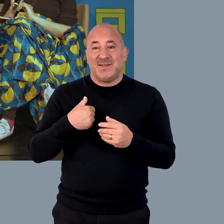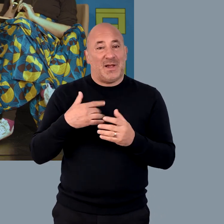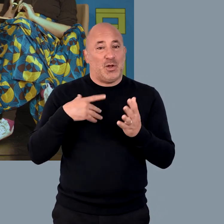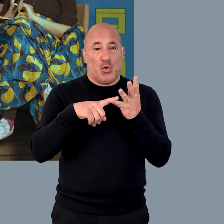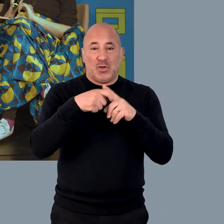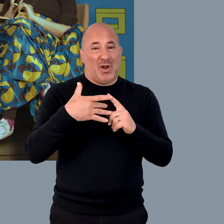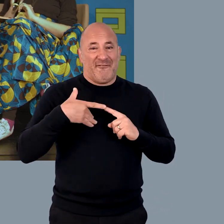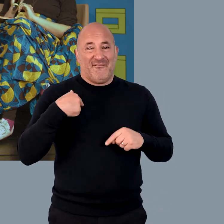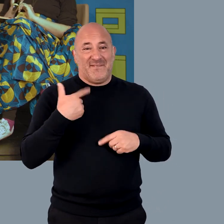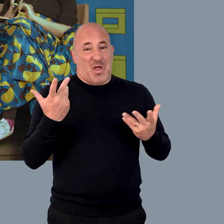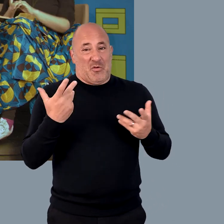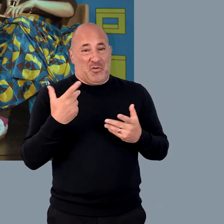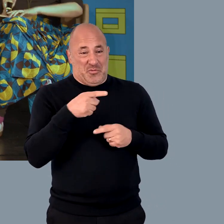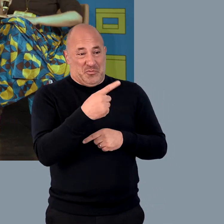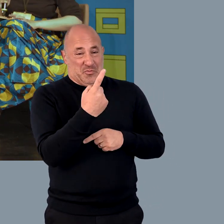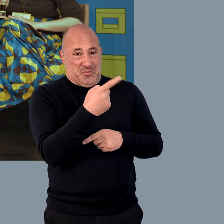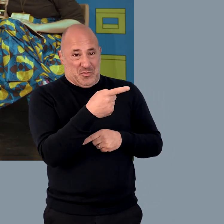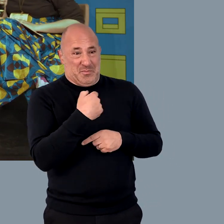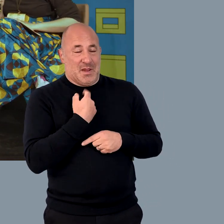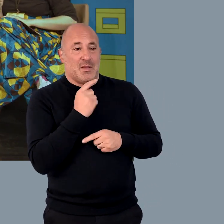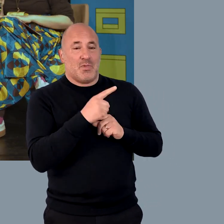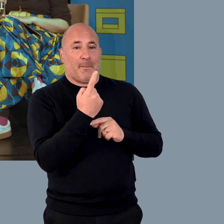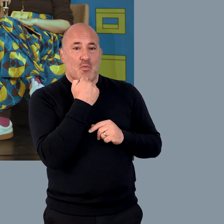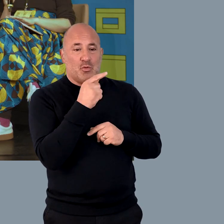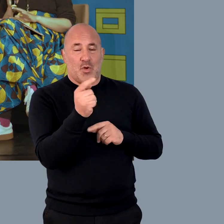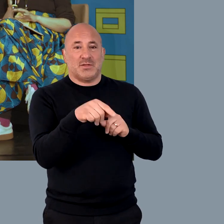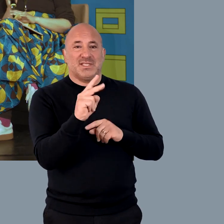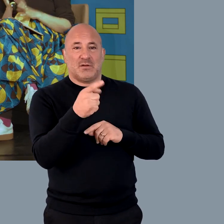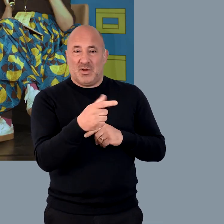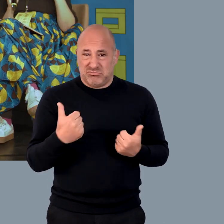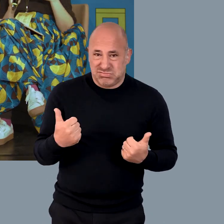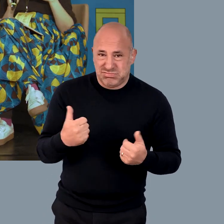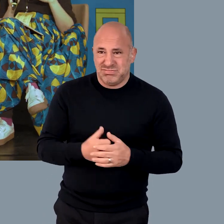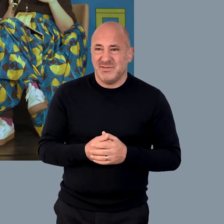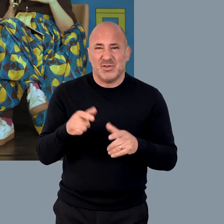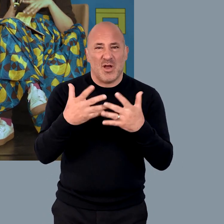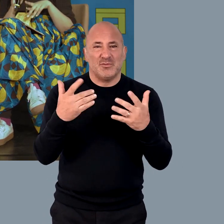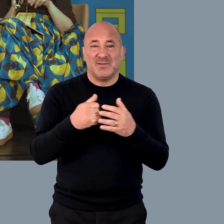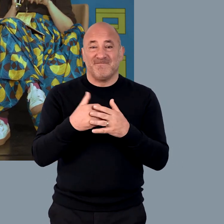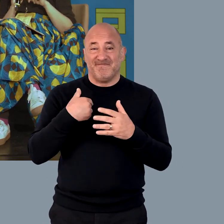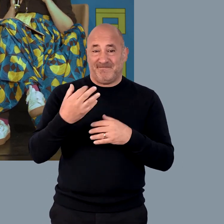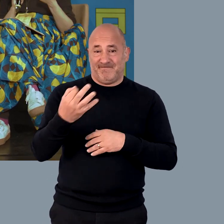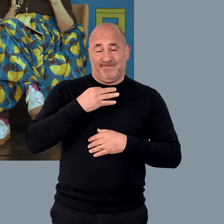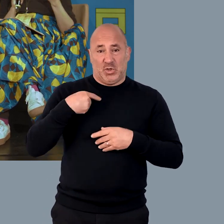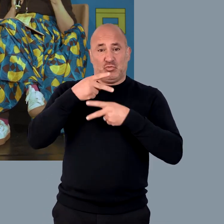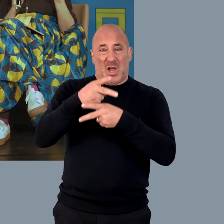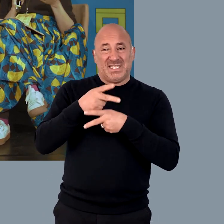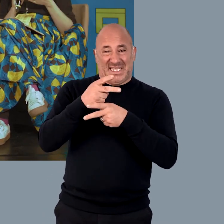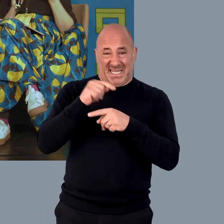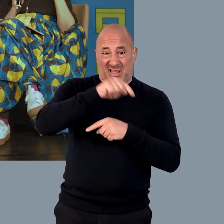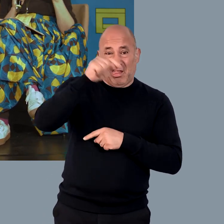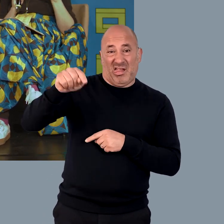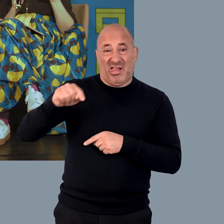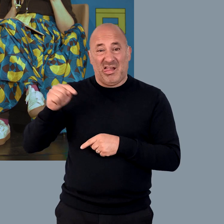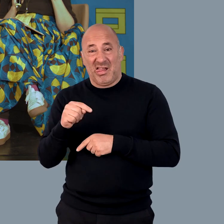Go with trustees. If Right, you want to start with I don't live in the UK, so I'll answer one and you answer two. That works. That totally works. And I find this a lot actually because I get asked